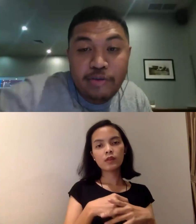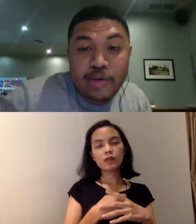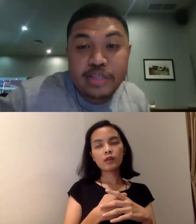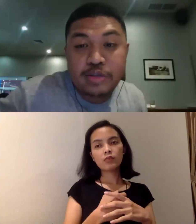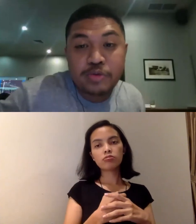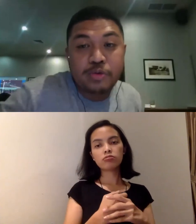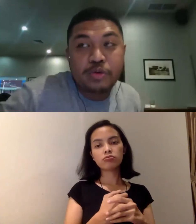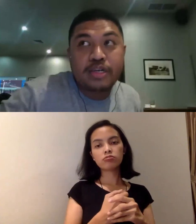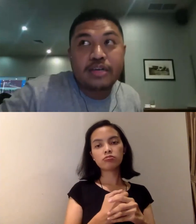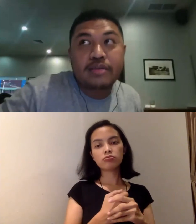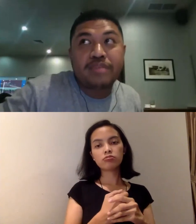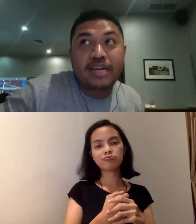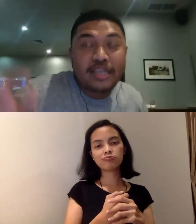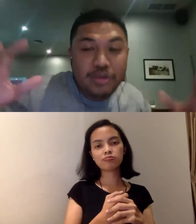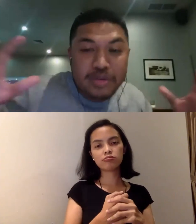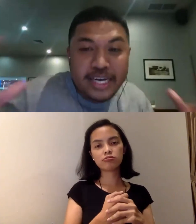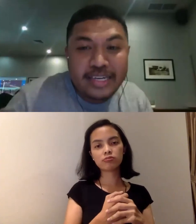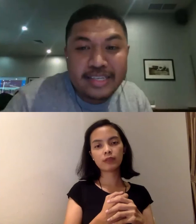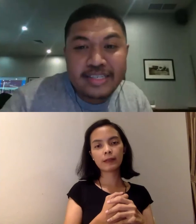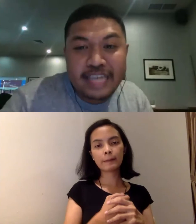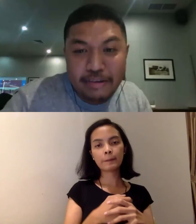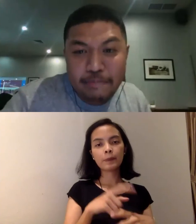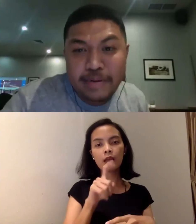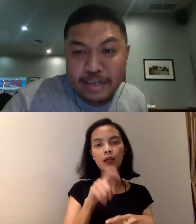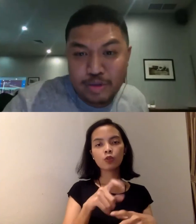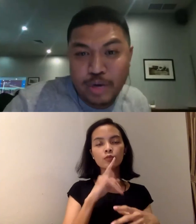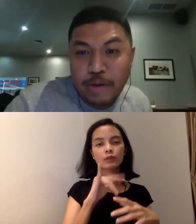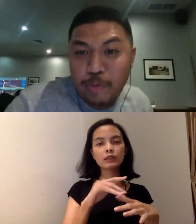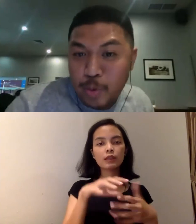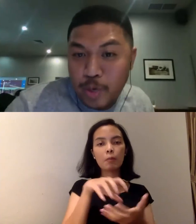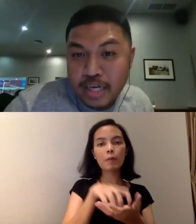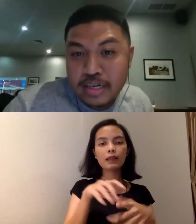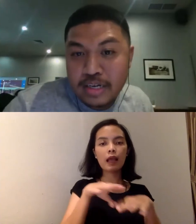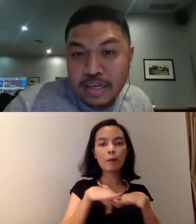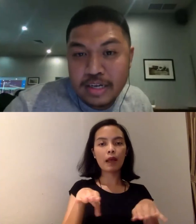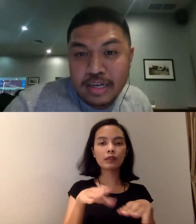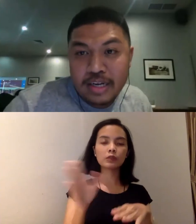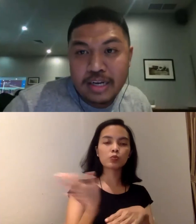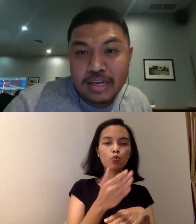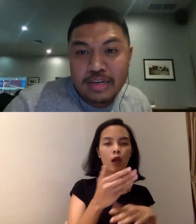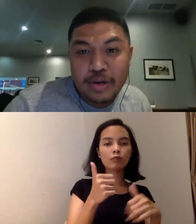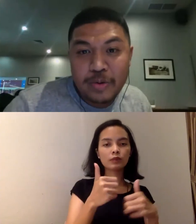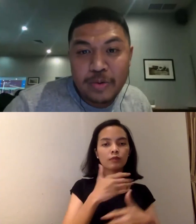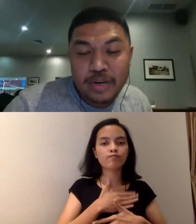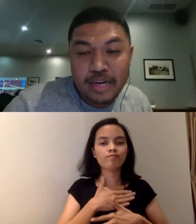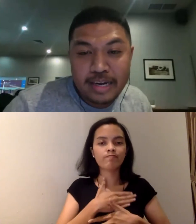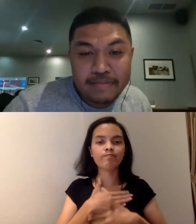better for us to like create safe place to everyone.